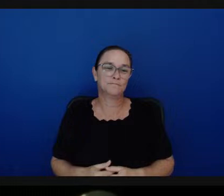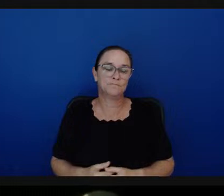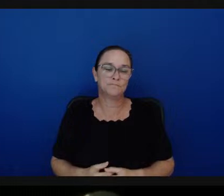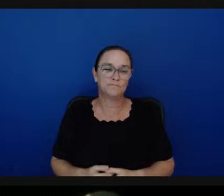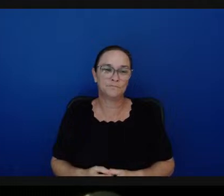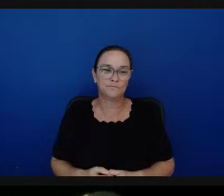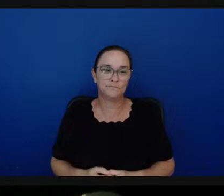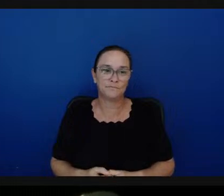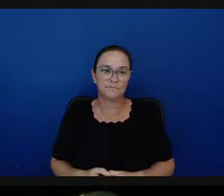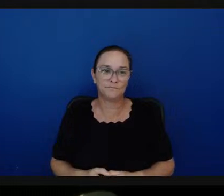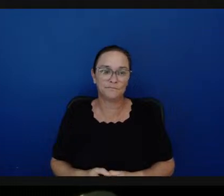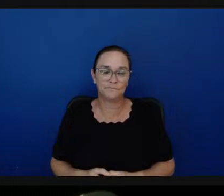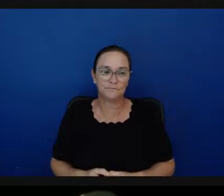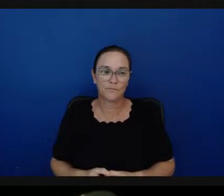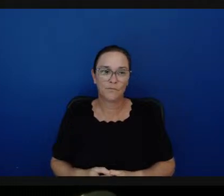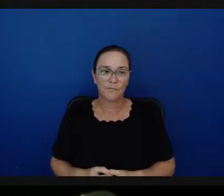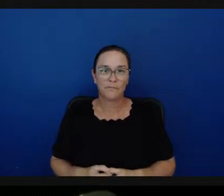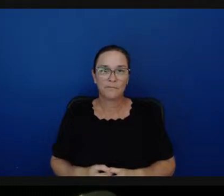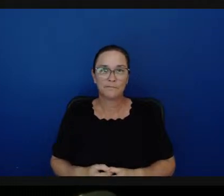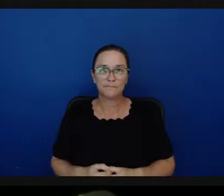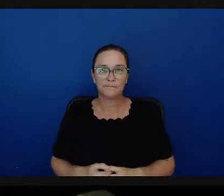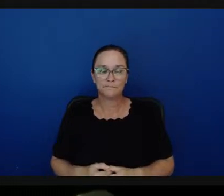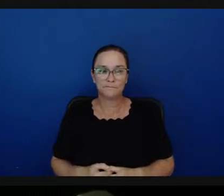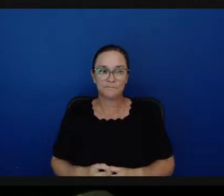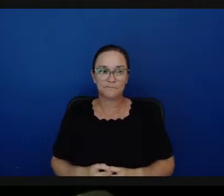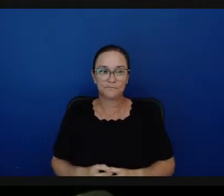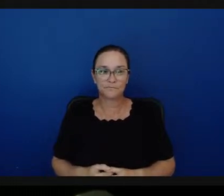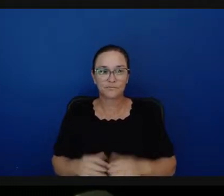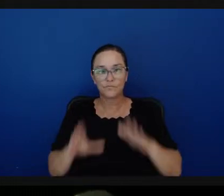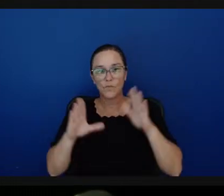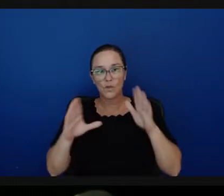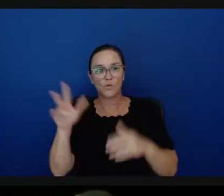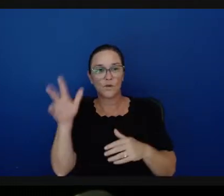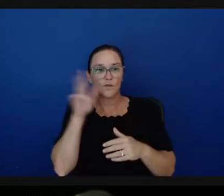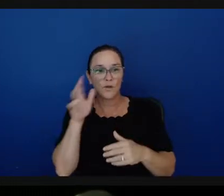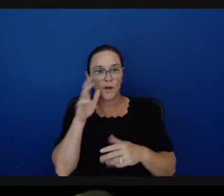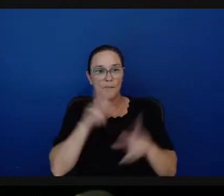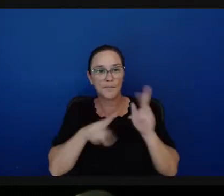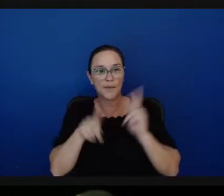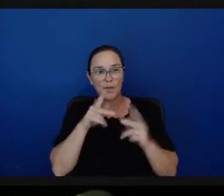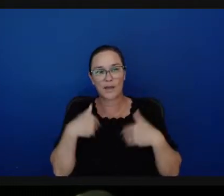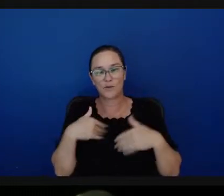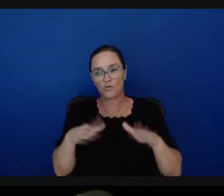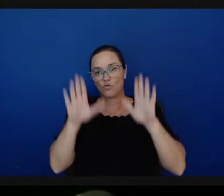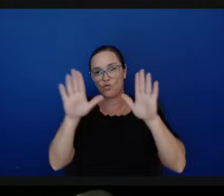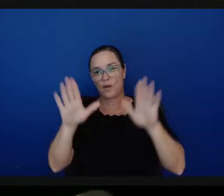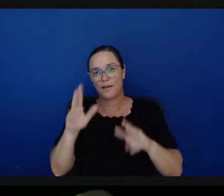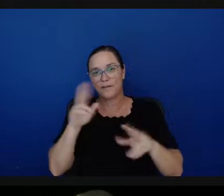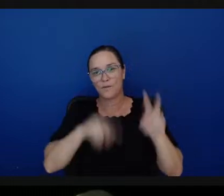Yeah, that's great. Great to hear that. People, great viewing up there as well.